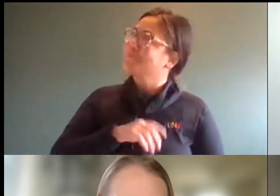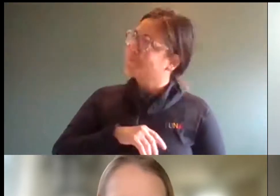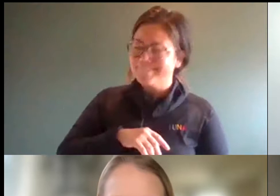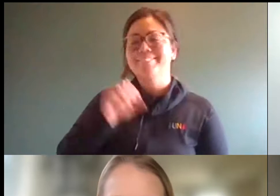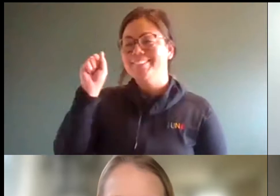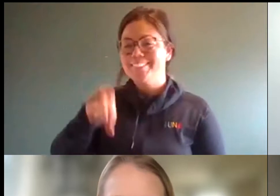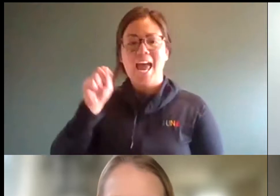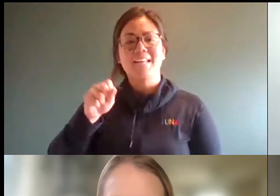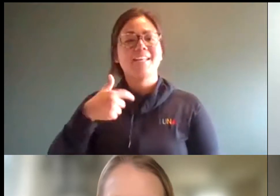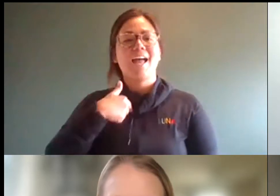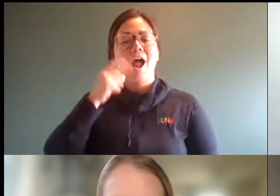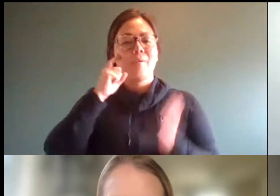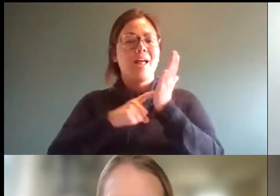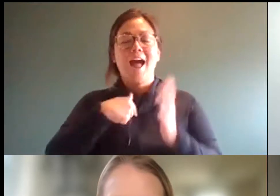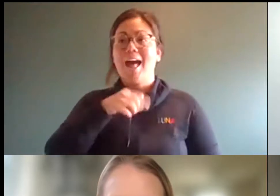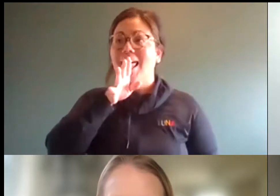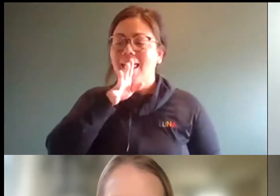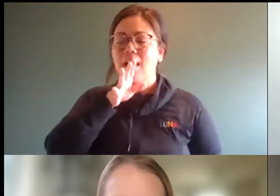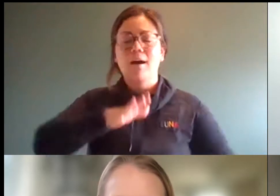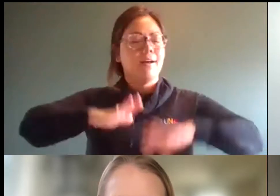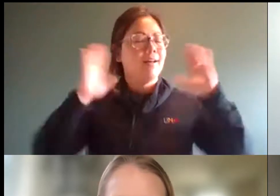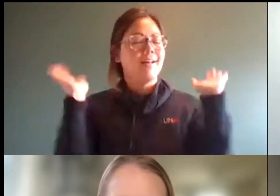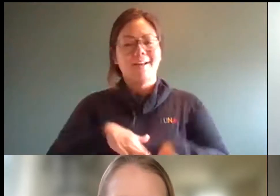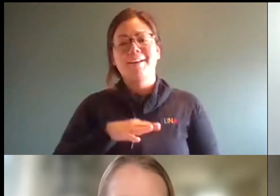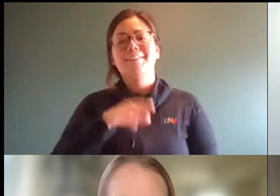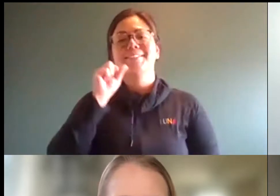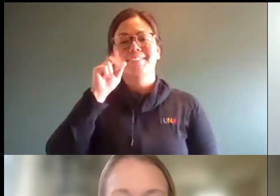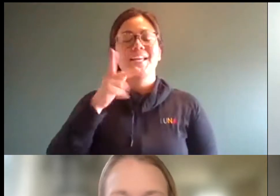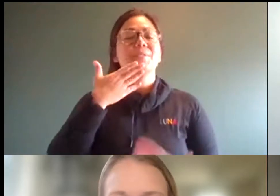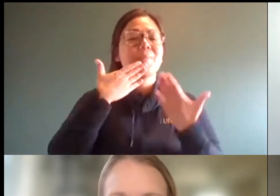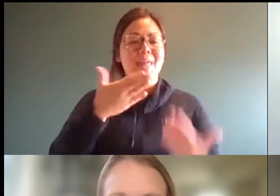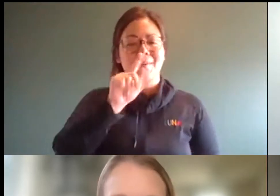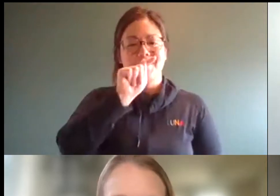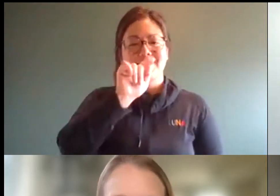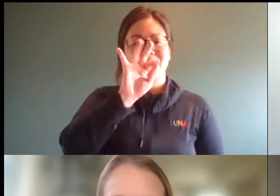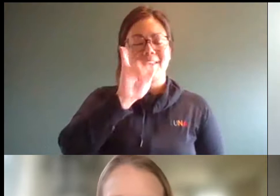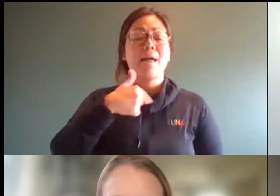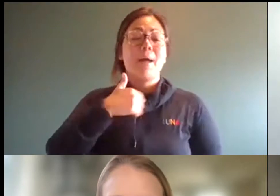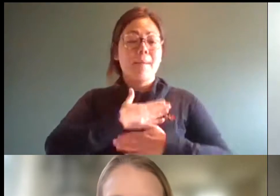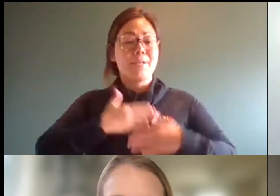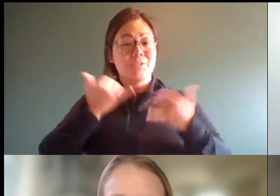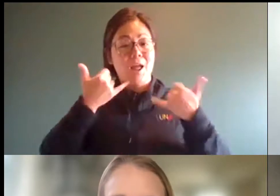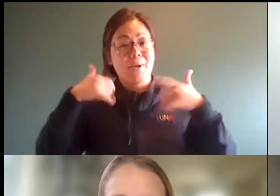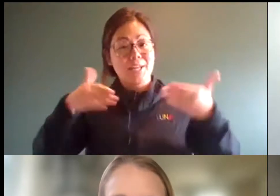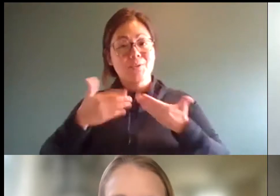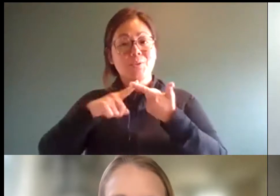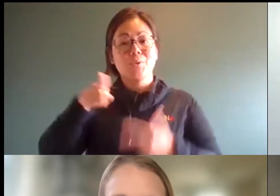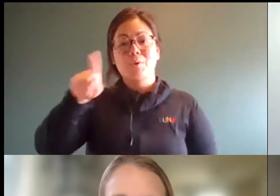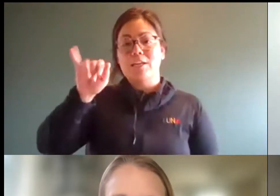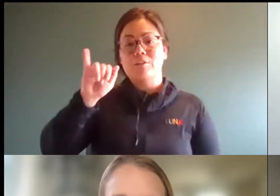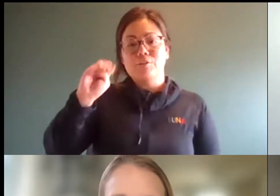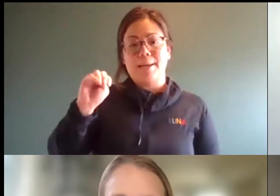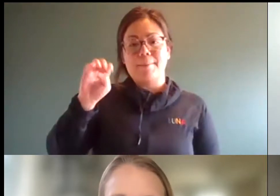Realized it as soon as I said the first thing. Thank you. Thank you, Tiffany. It's my pleasure now to introduce you to Jim